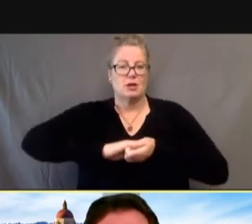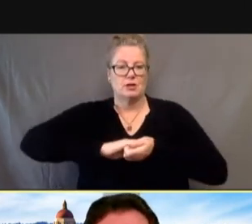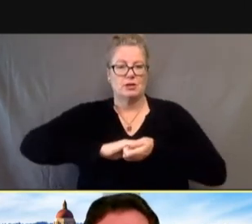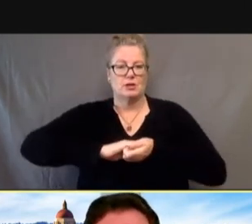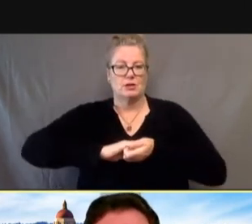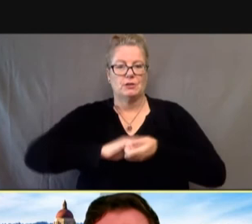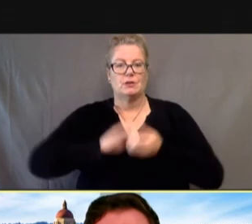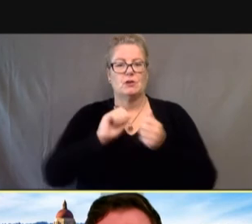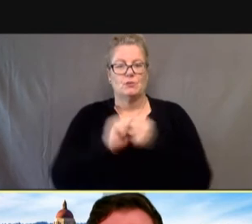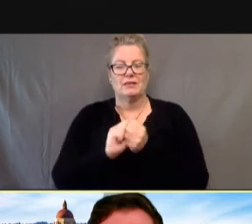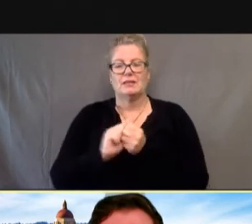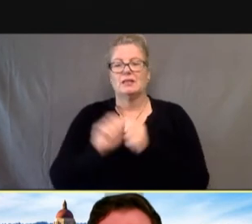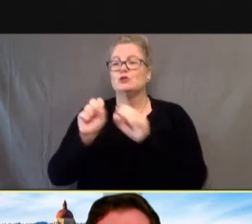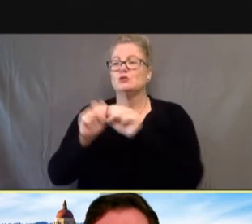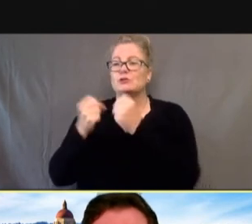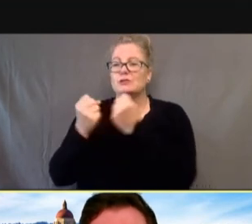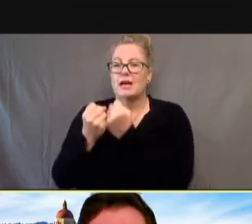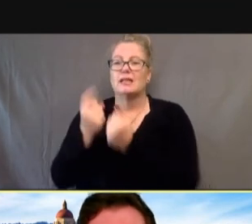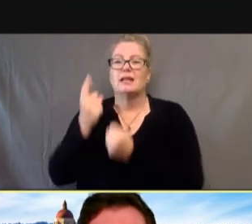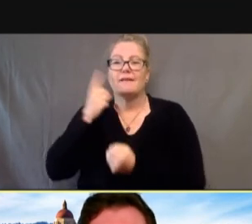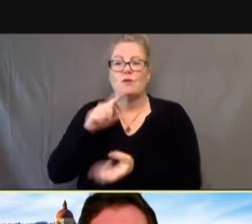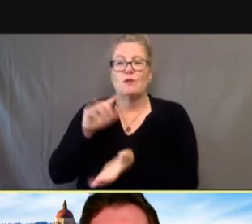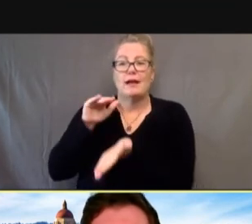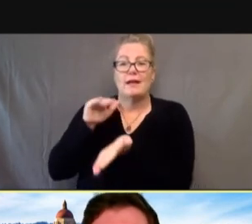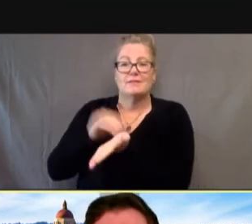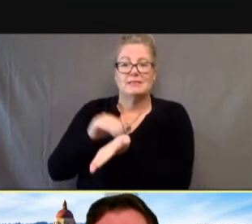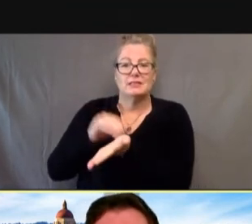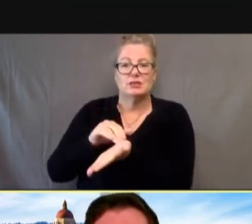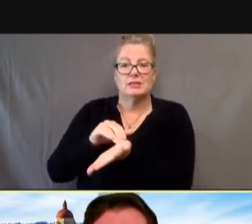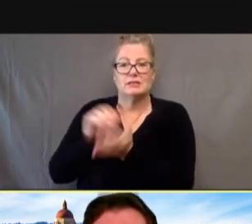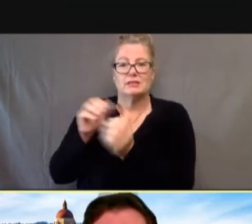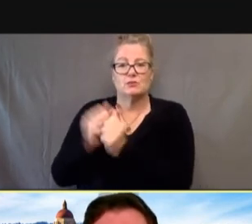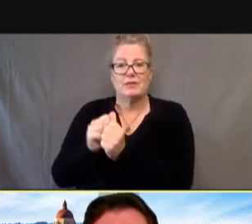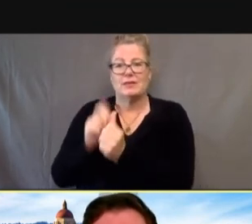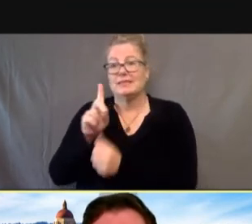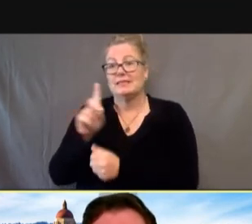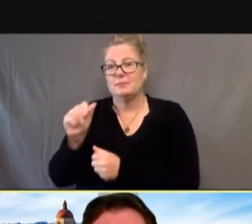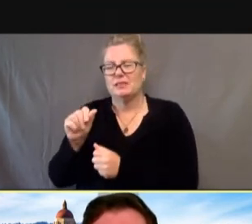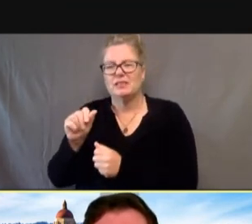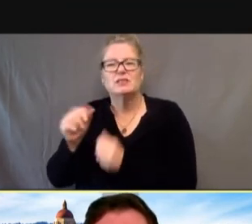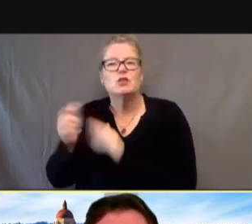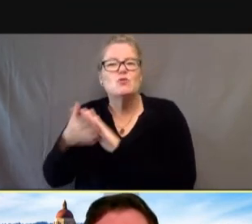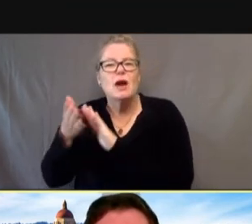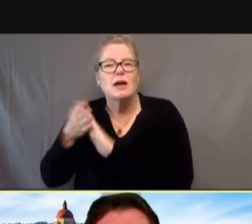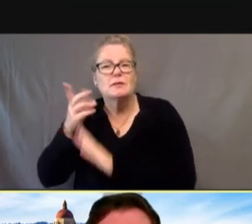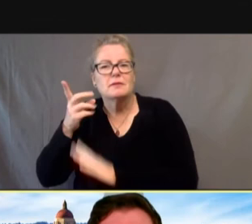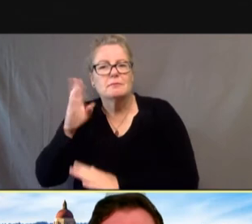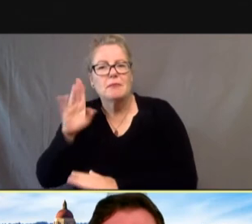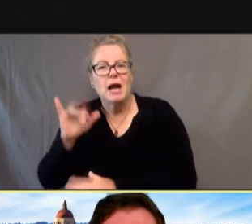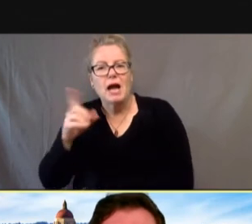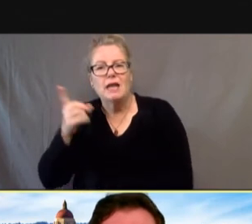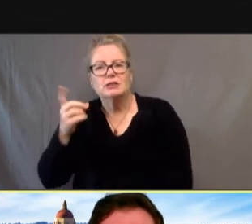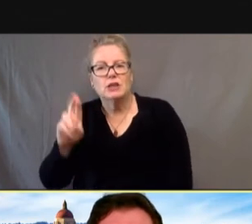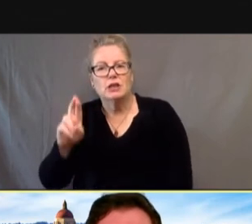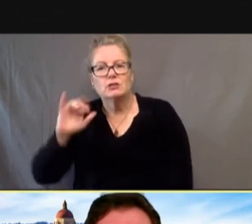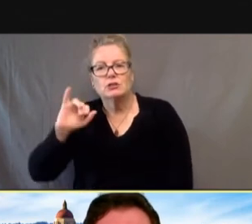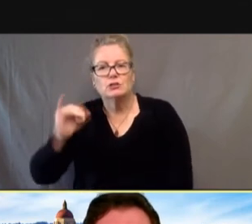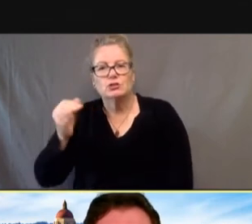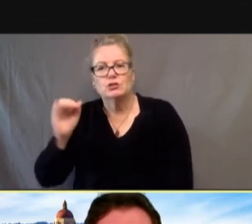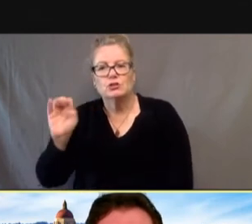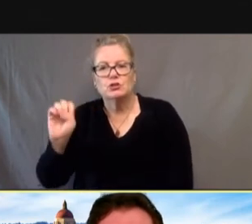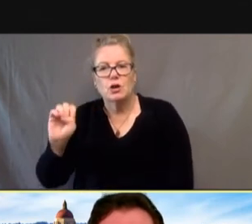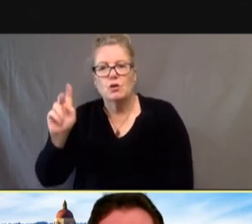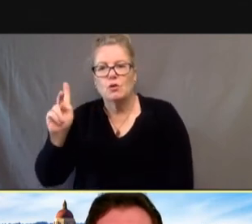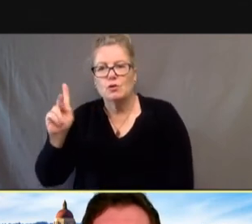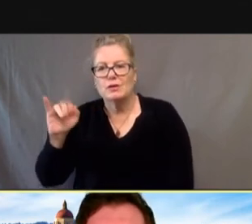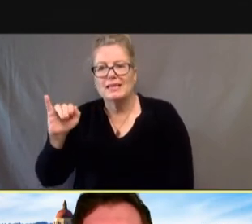with Disabilities, which is a group run by Dr. Joe Kim, to start a national mentorship program. And we've only piloted